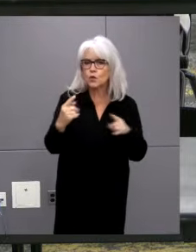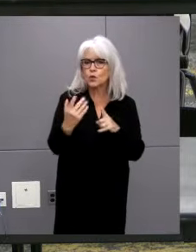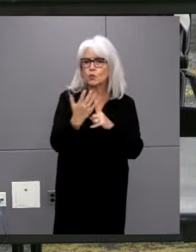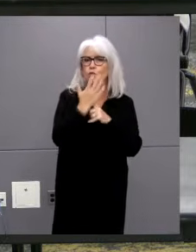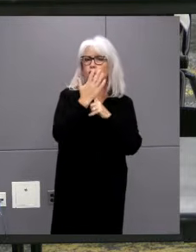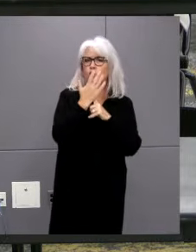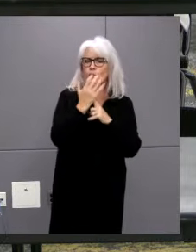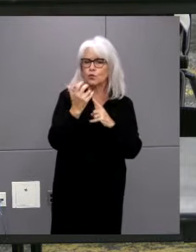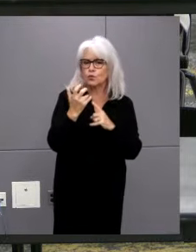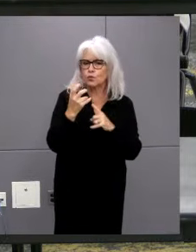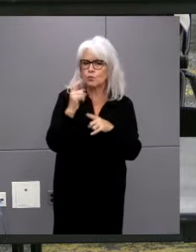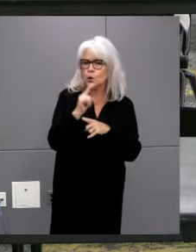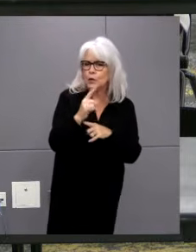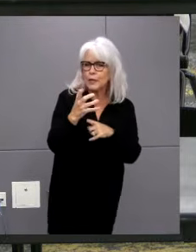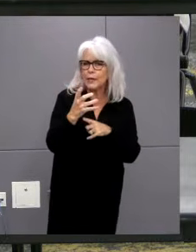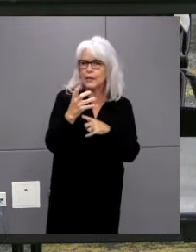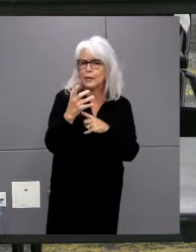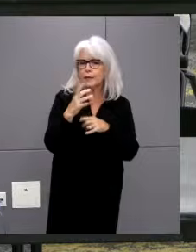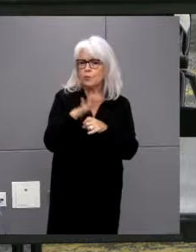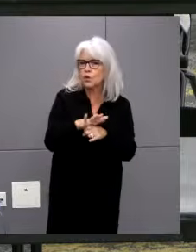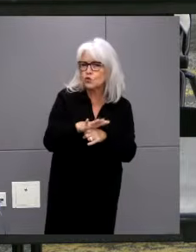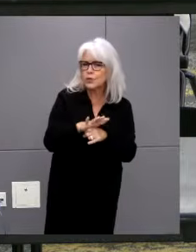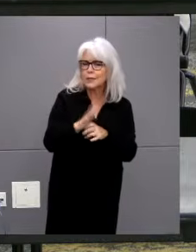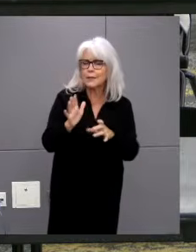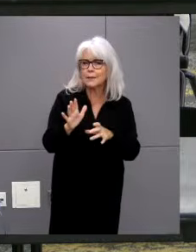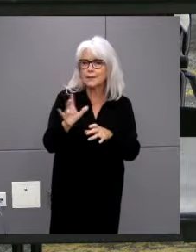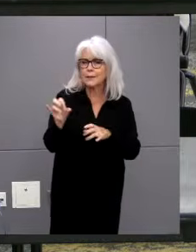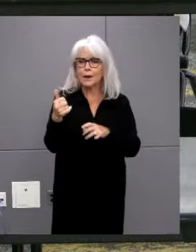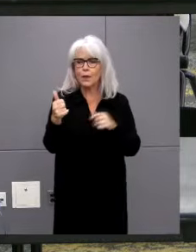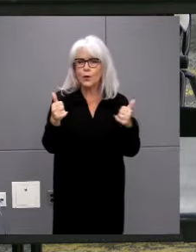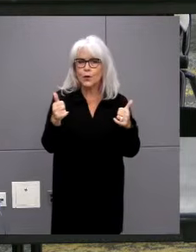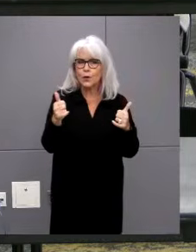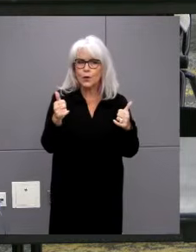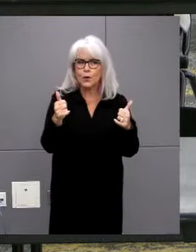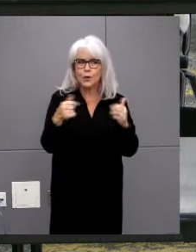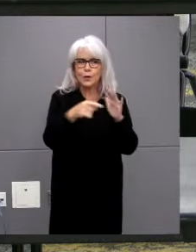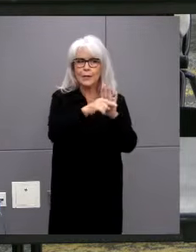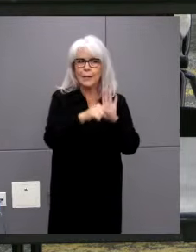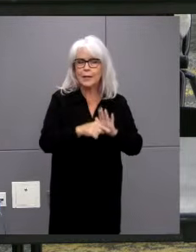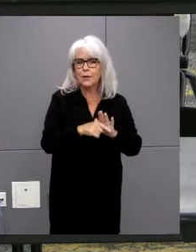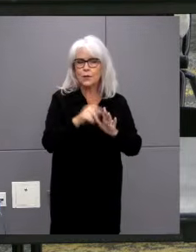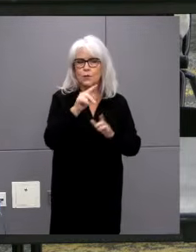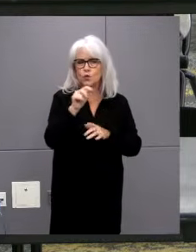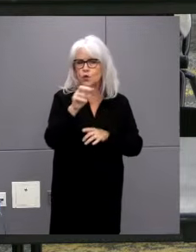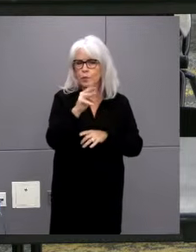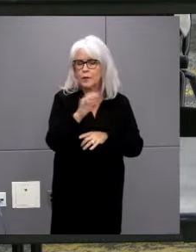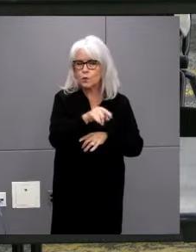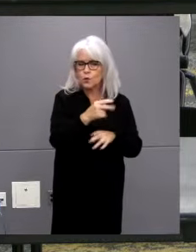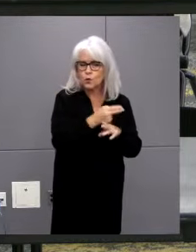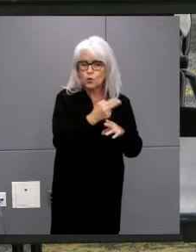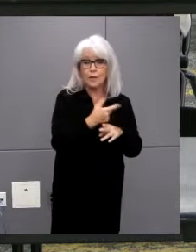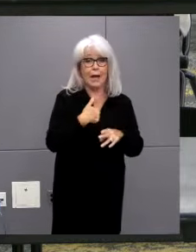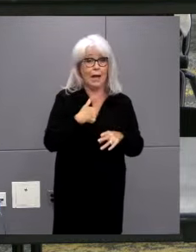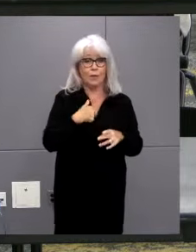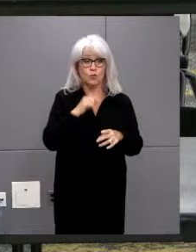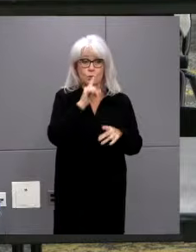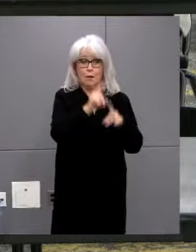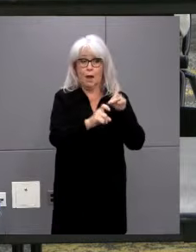pressuring or bullying or whatever other negative term was used in there. I asked a